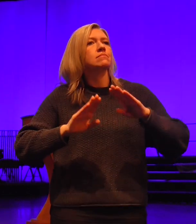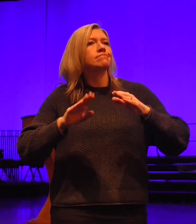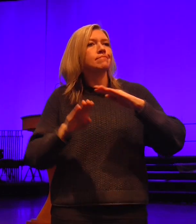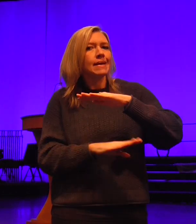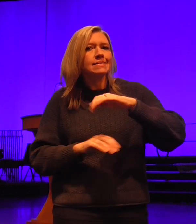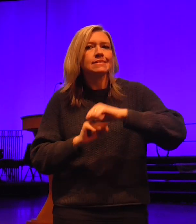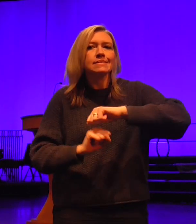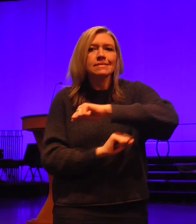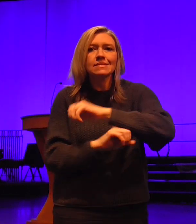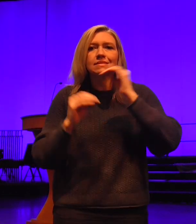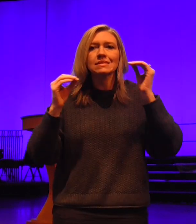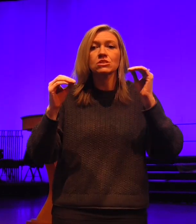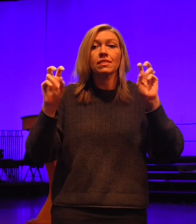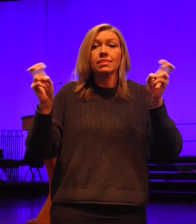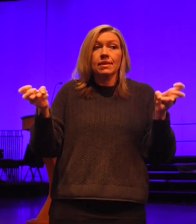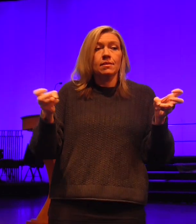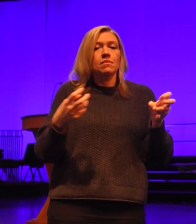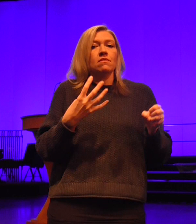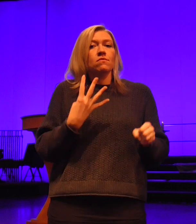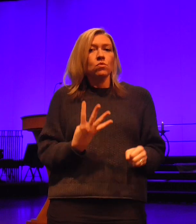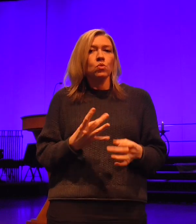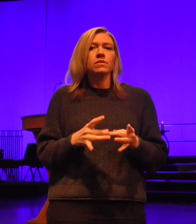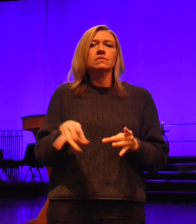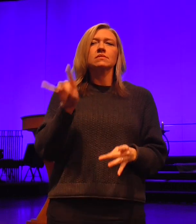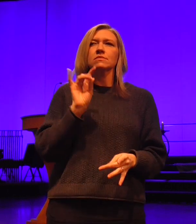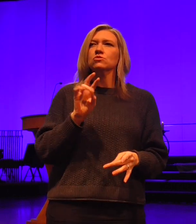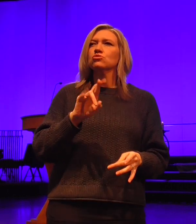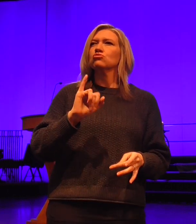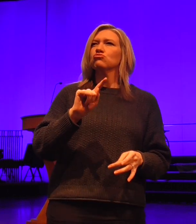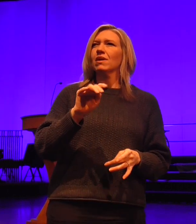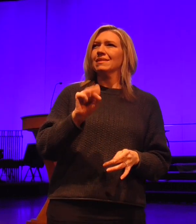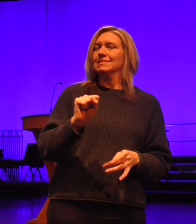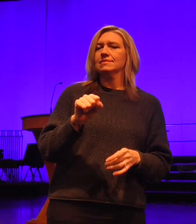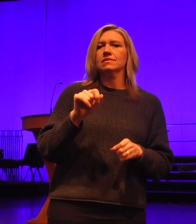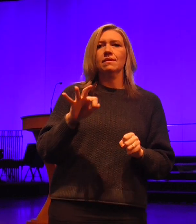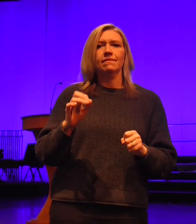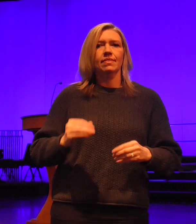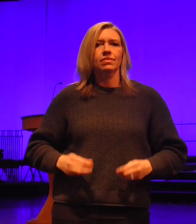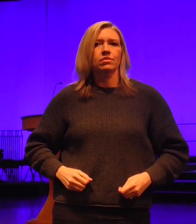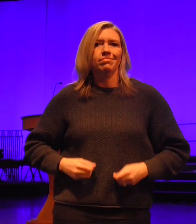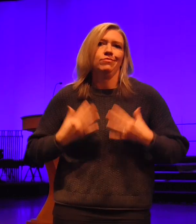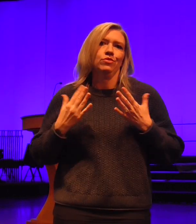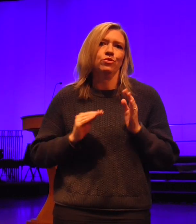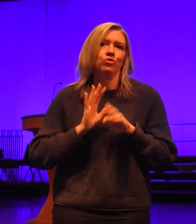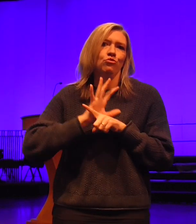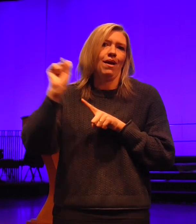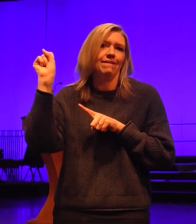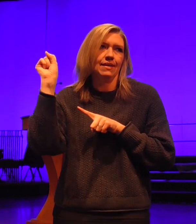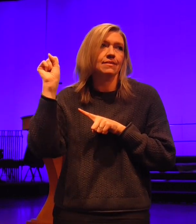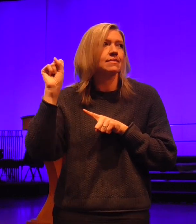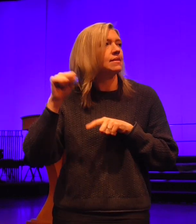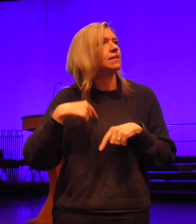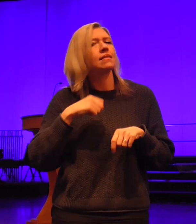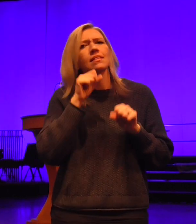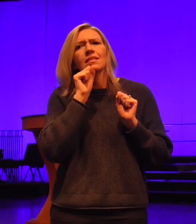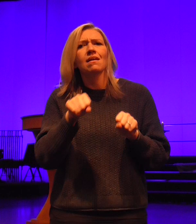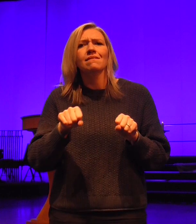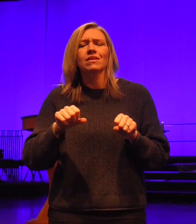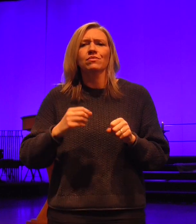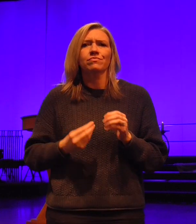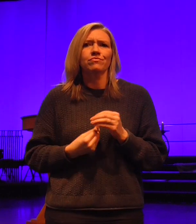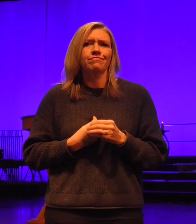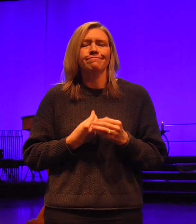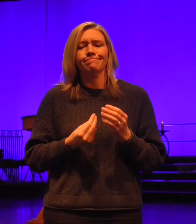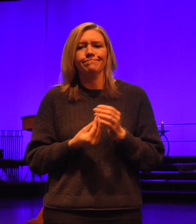this year is 4 spiritual rites of thriving. And I love this theme, especially that thriving part, because I believe